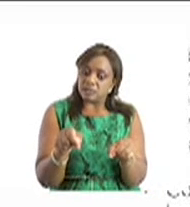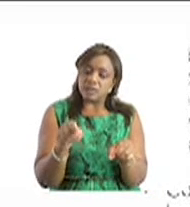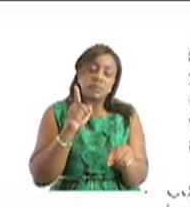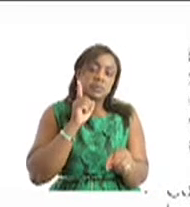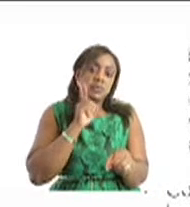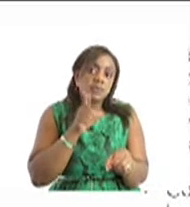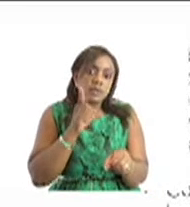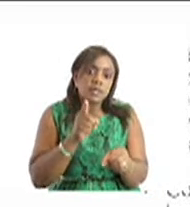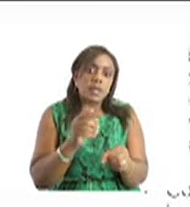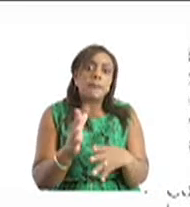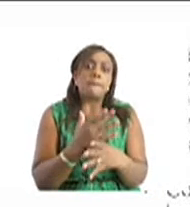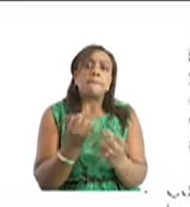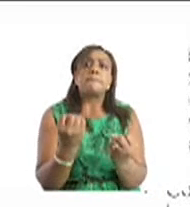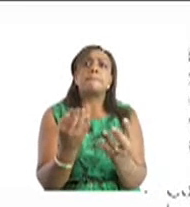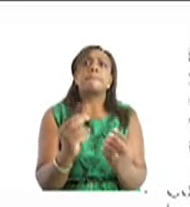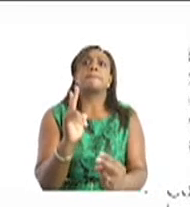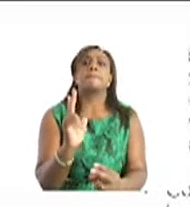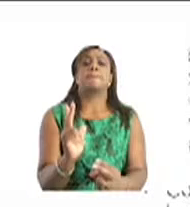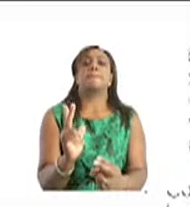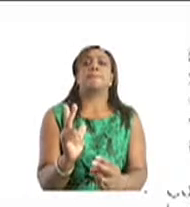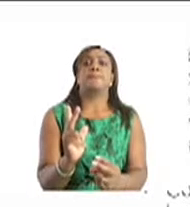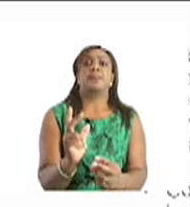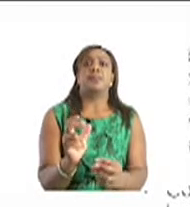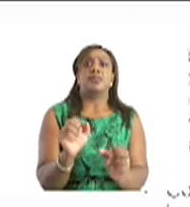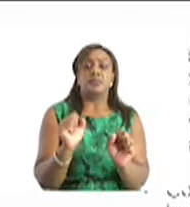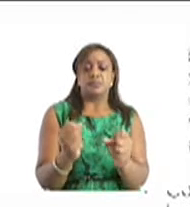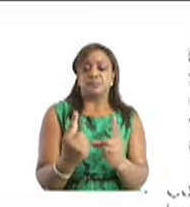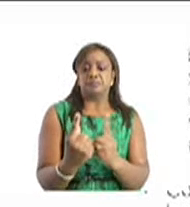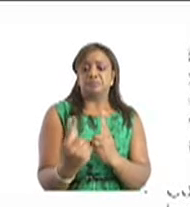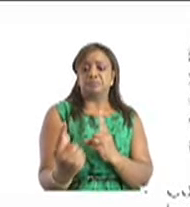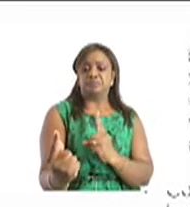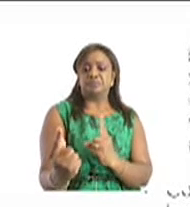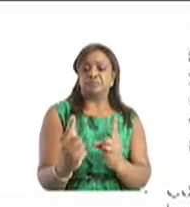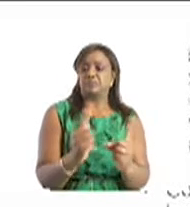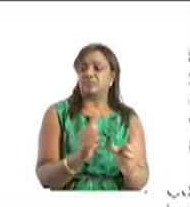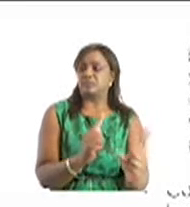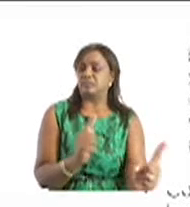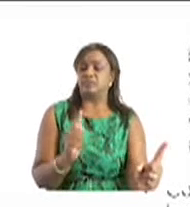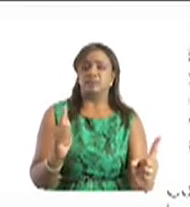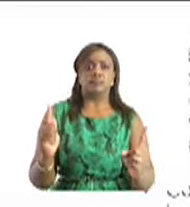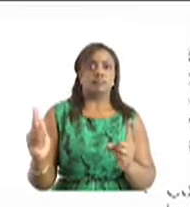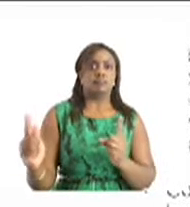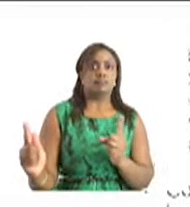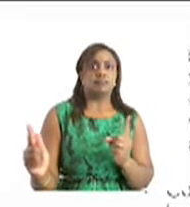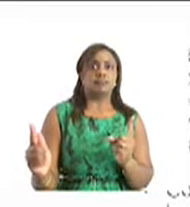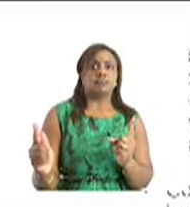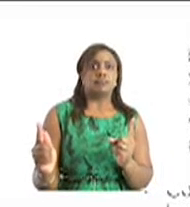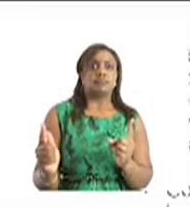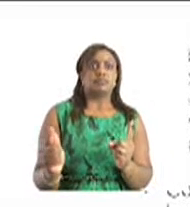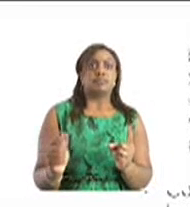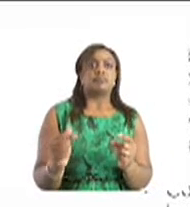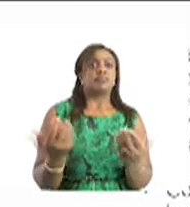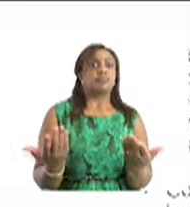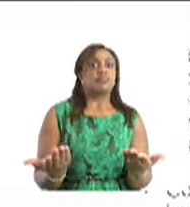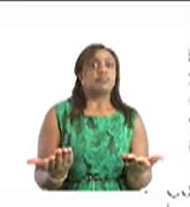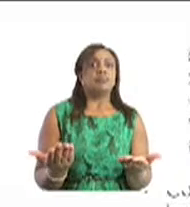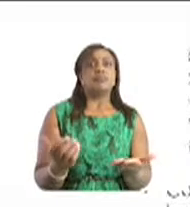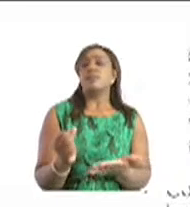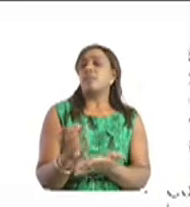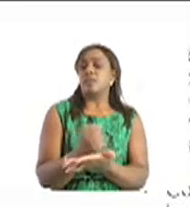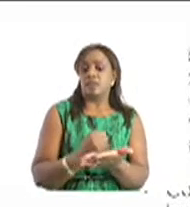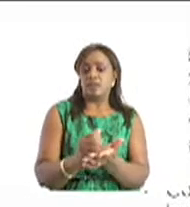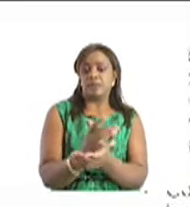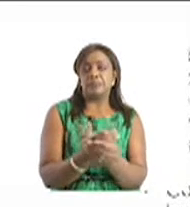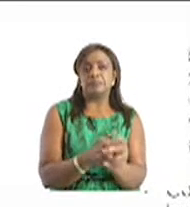hard to keep up with the prevention measures of social distancing if they don't have houses, for